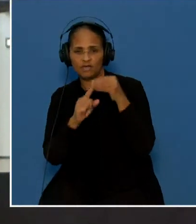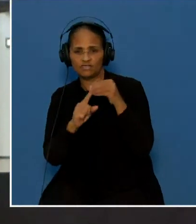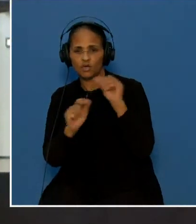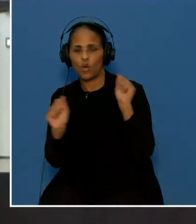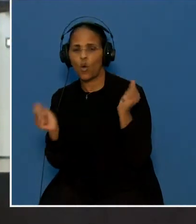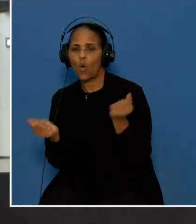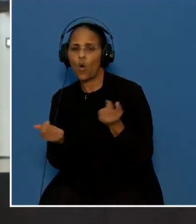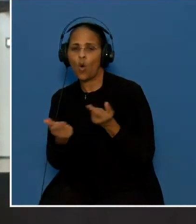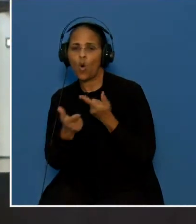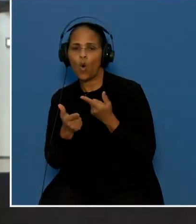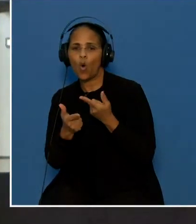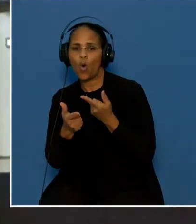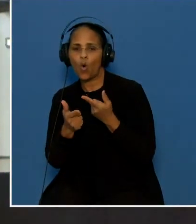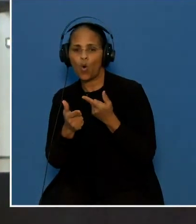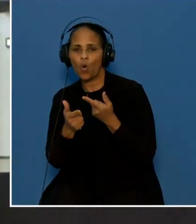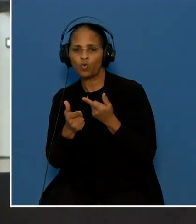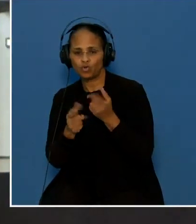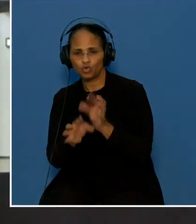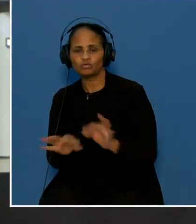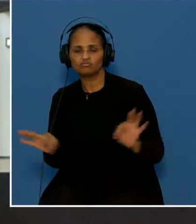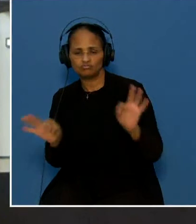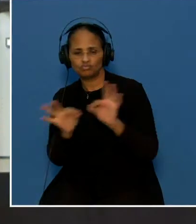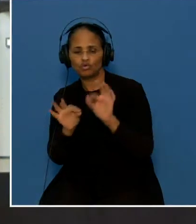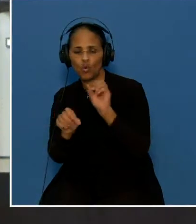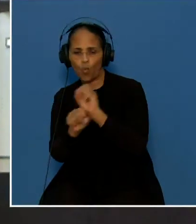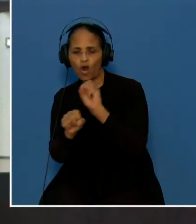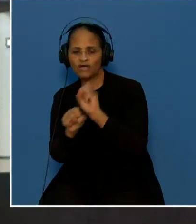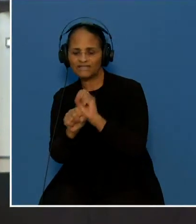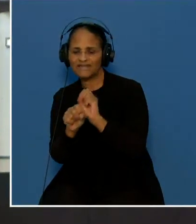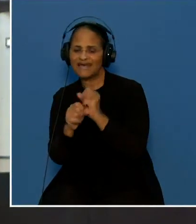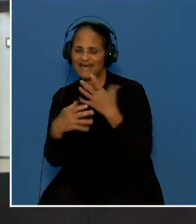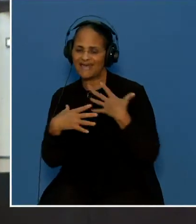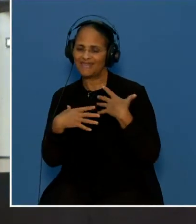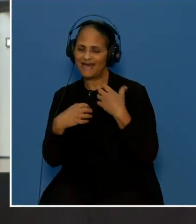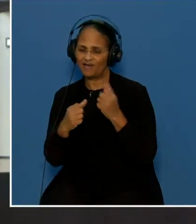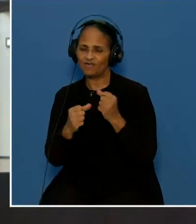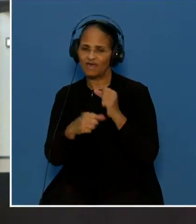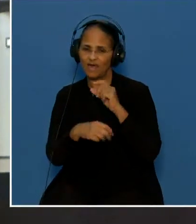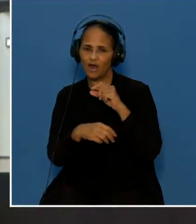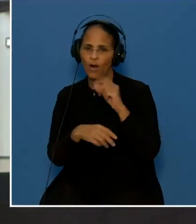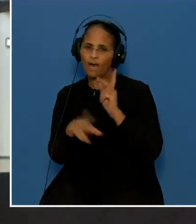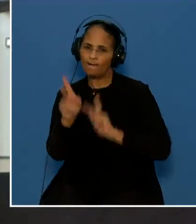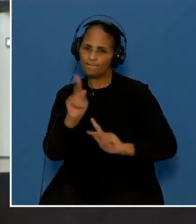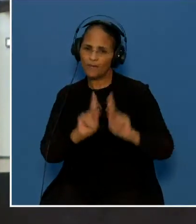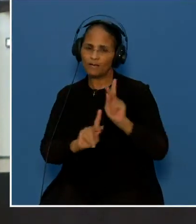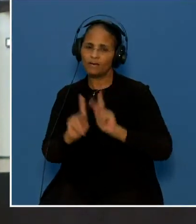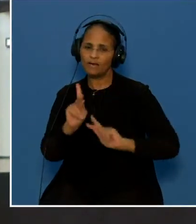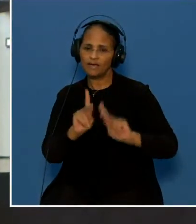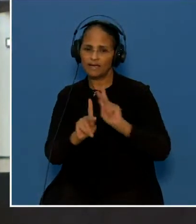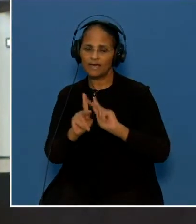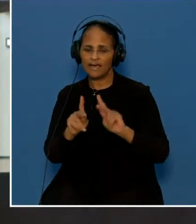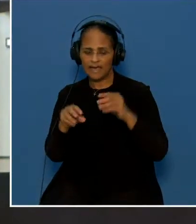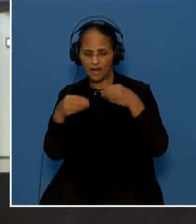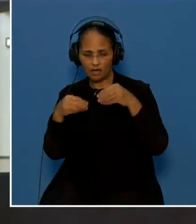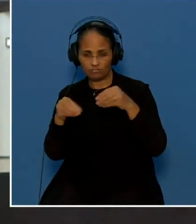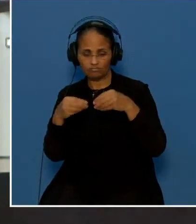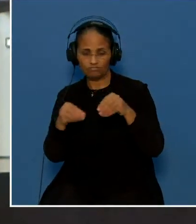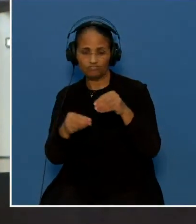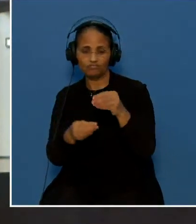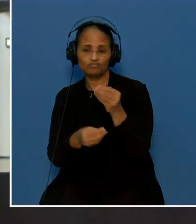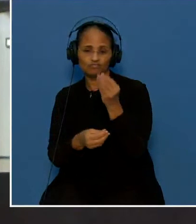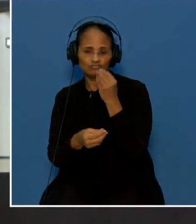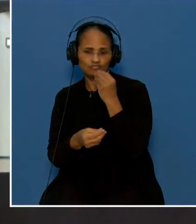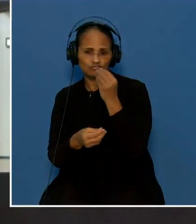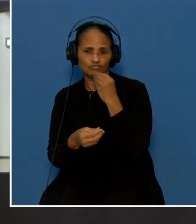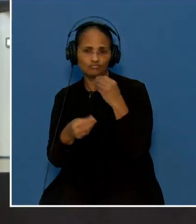all those essential workers in the healthcare, the public service, in our grocery stores, and